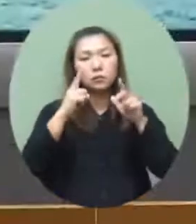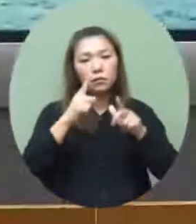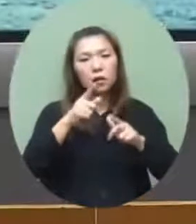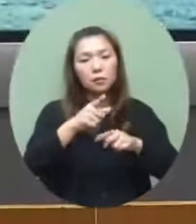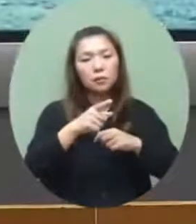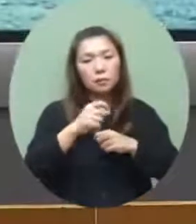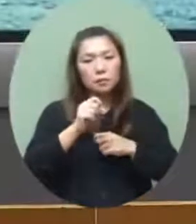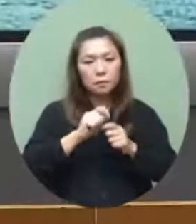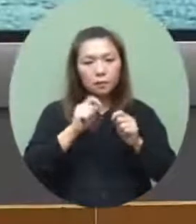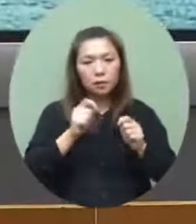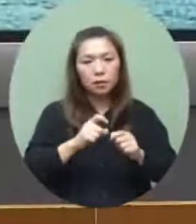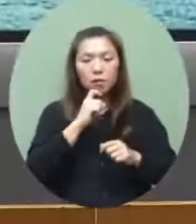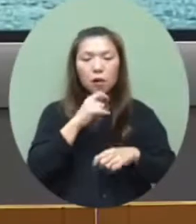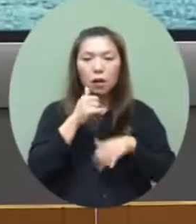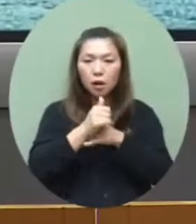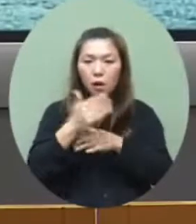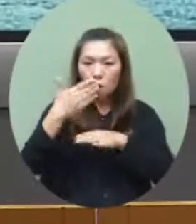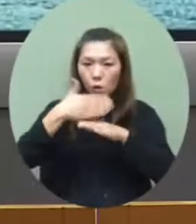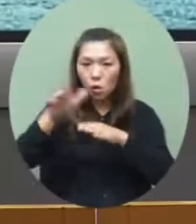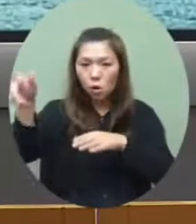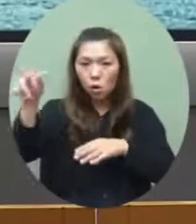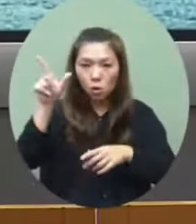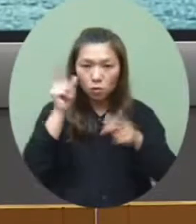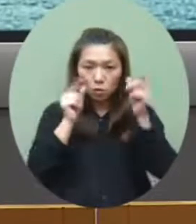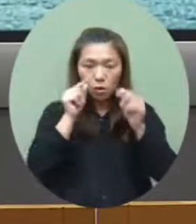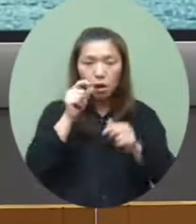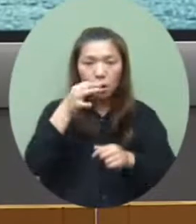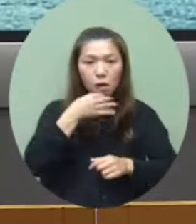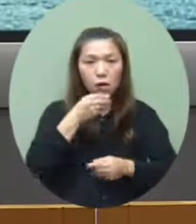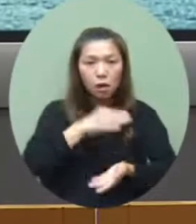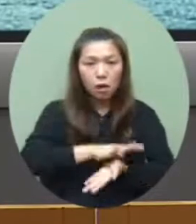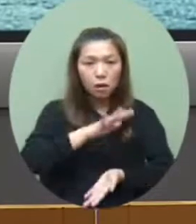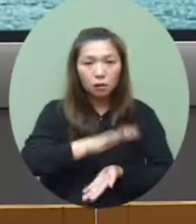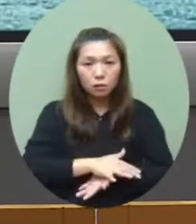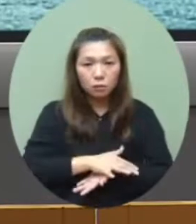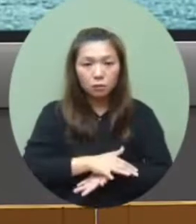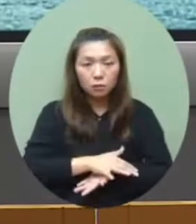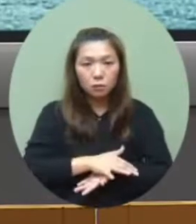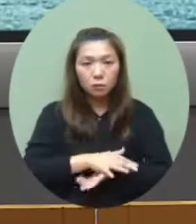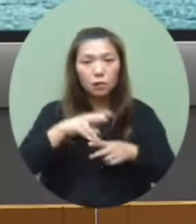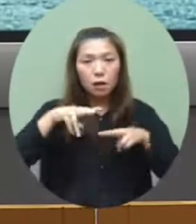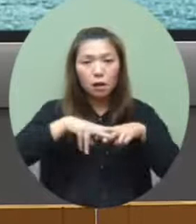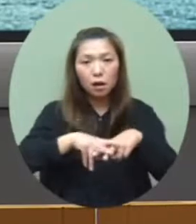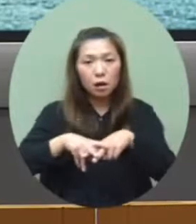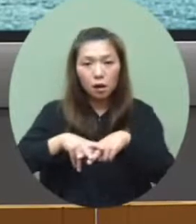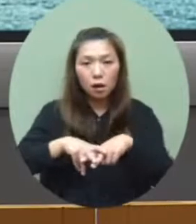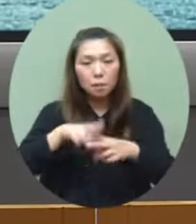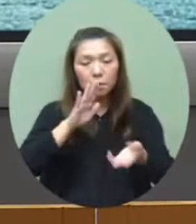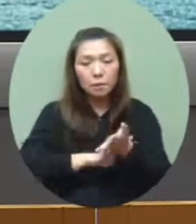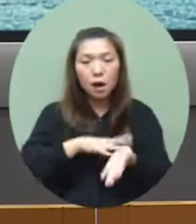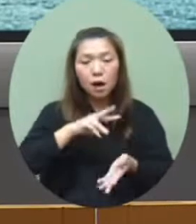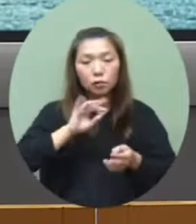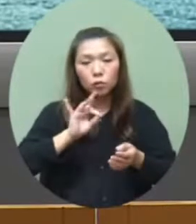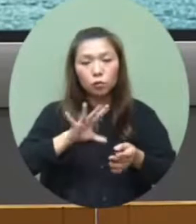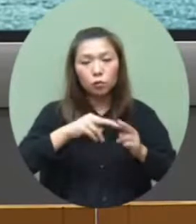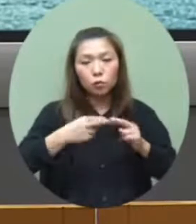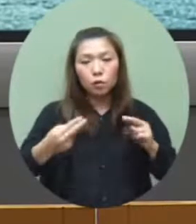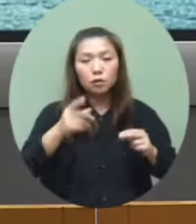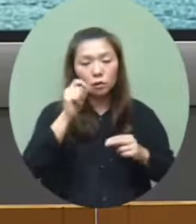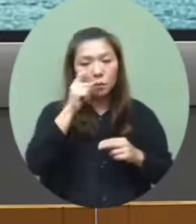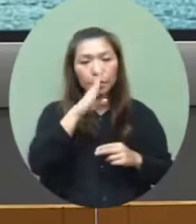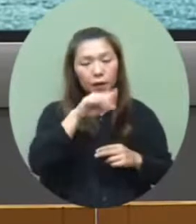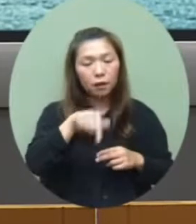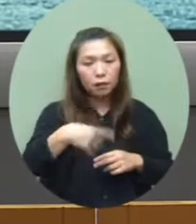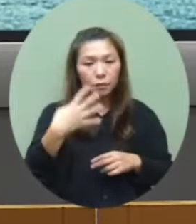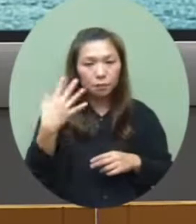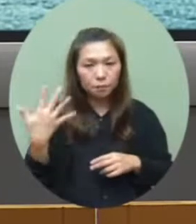experience, the subvariant BA.5 especially has taken